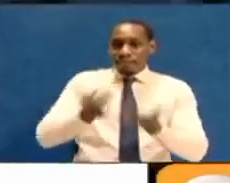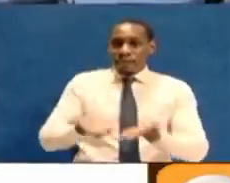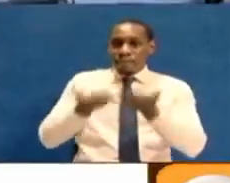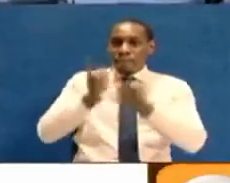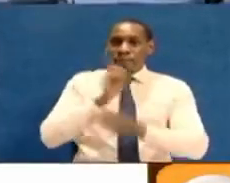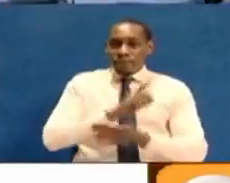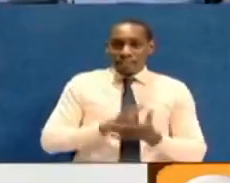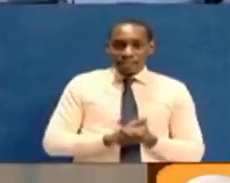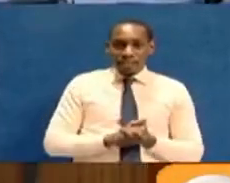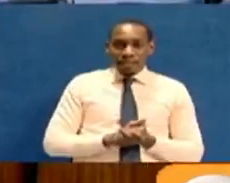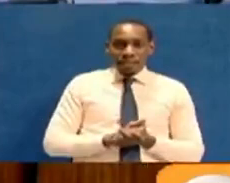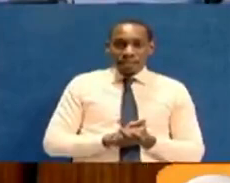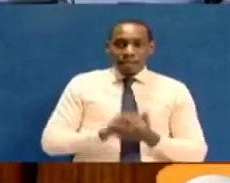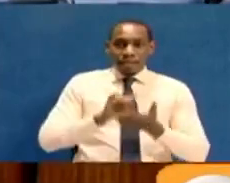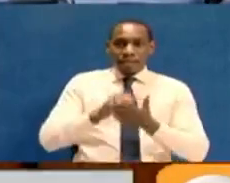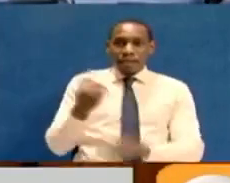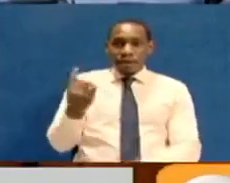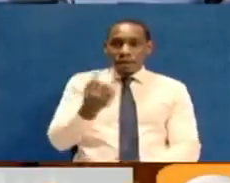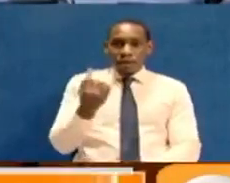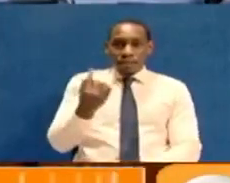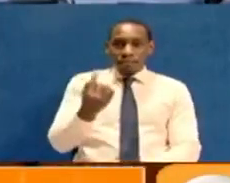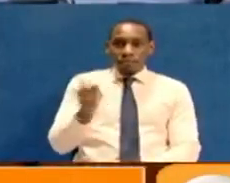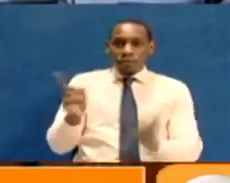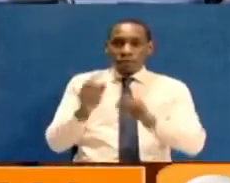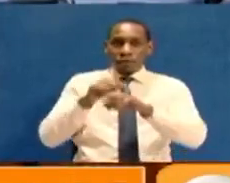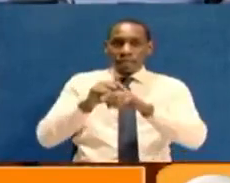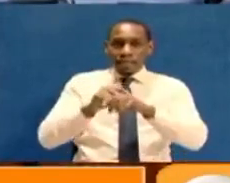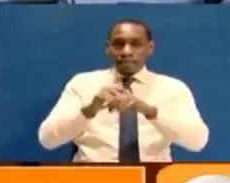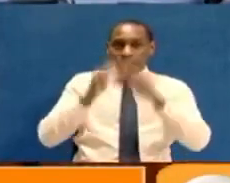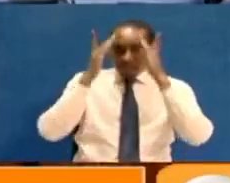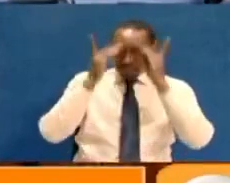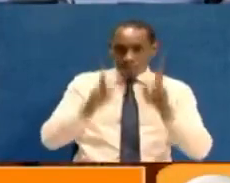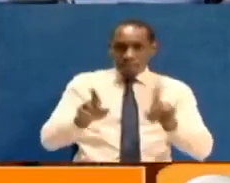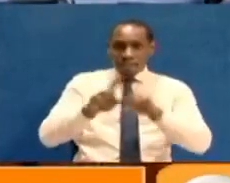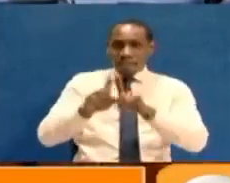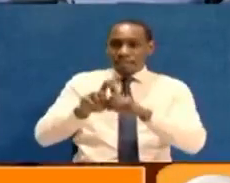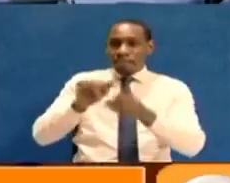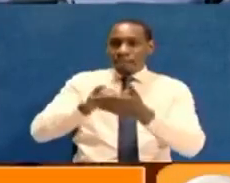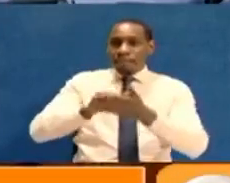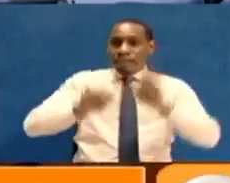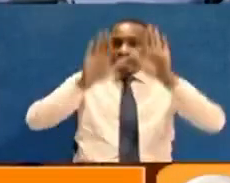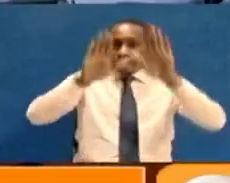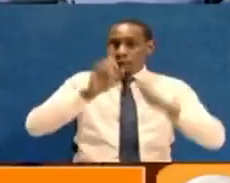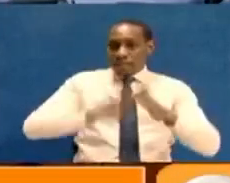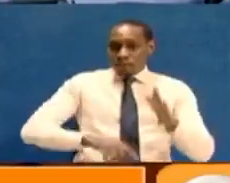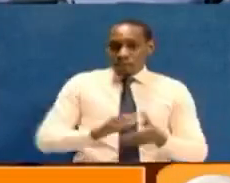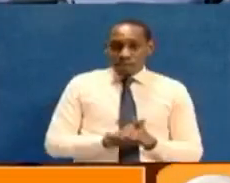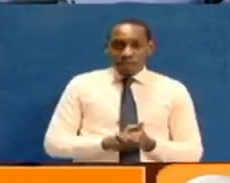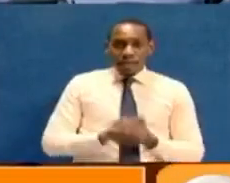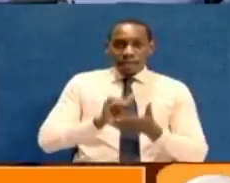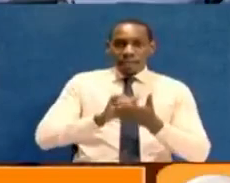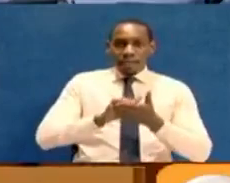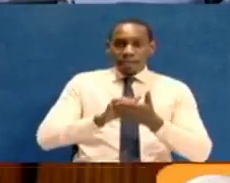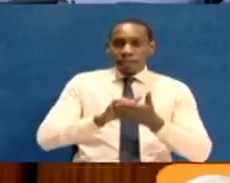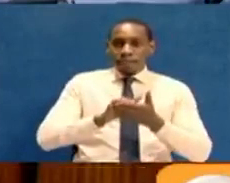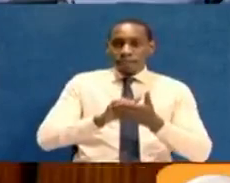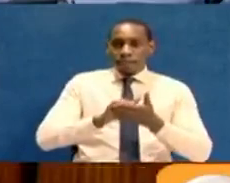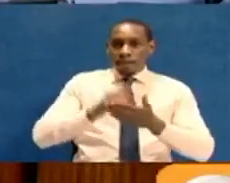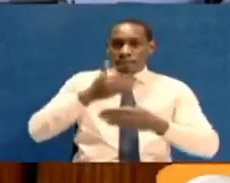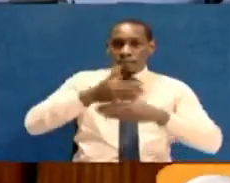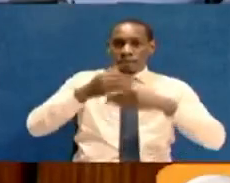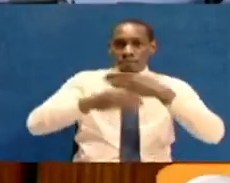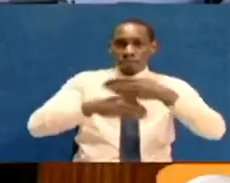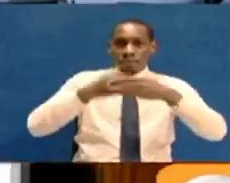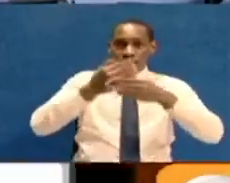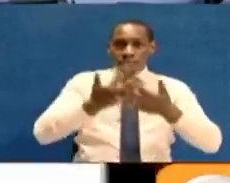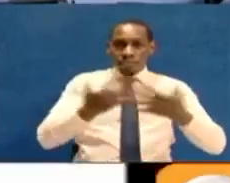improve. So this can only be a temporary move, but why it is important is that it is building traffic for cargo